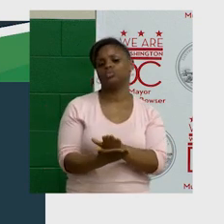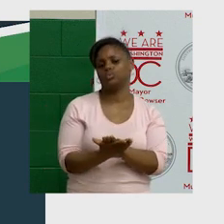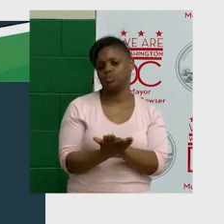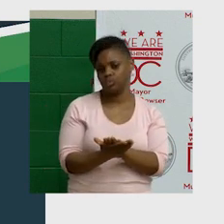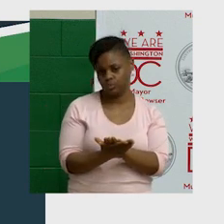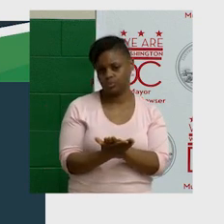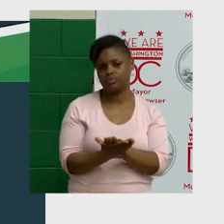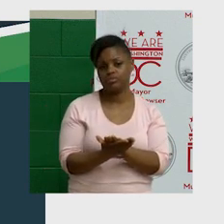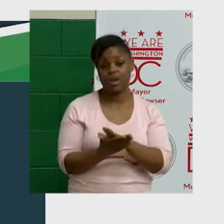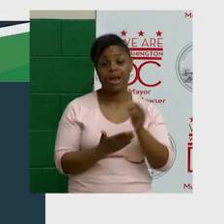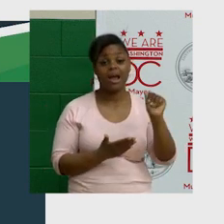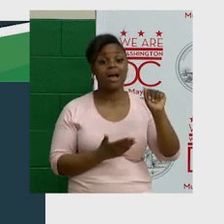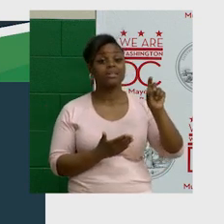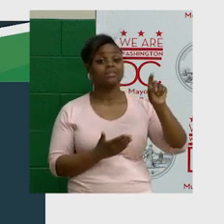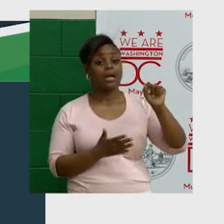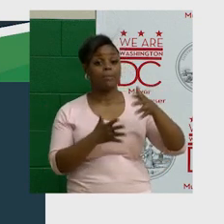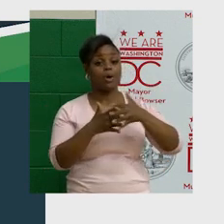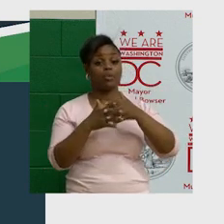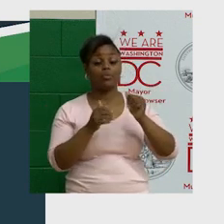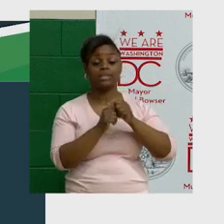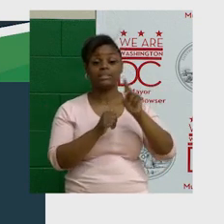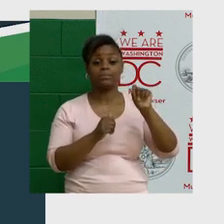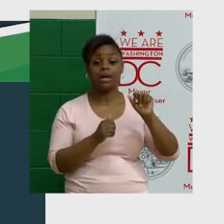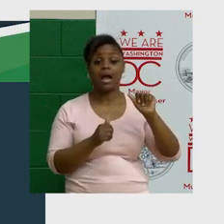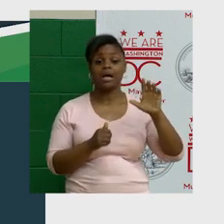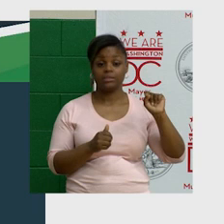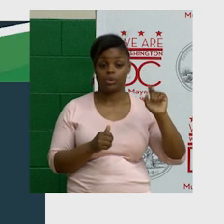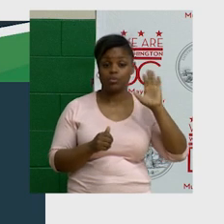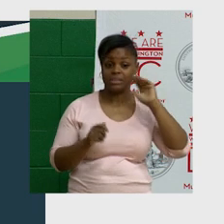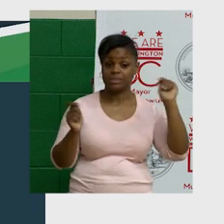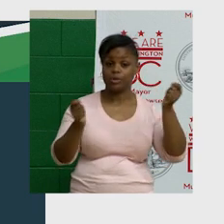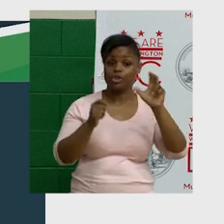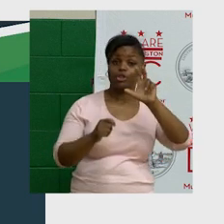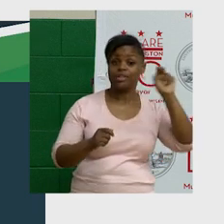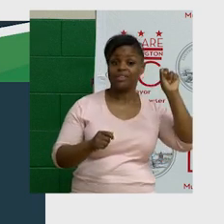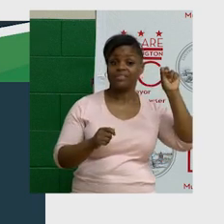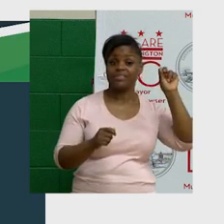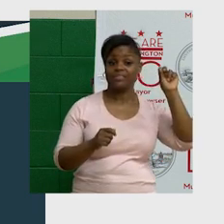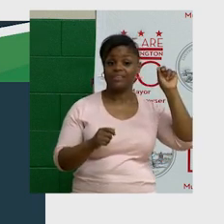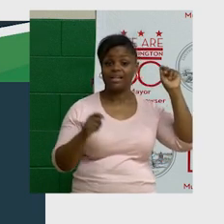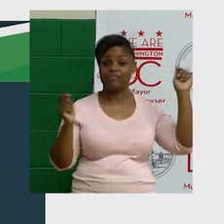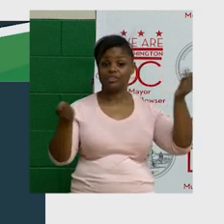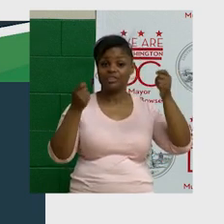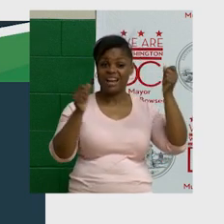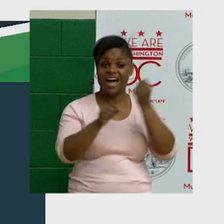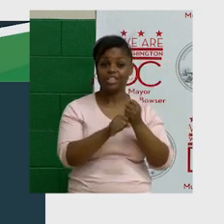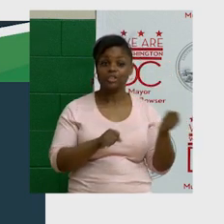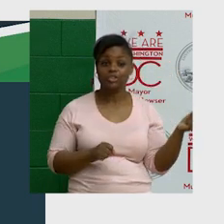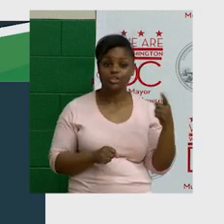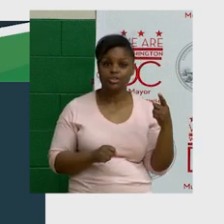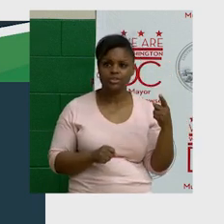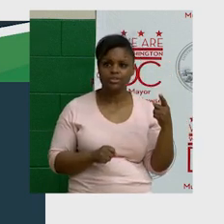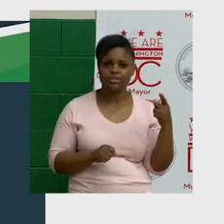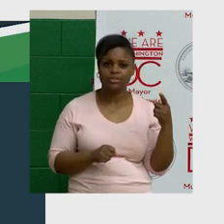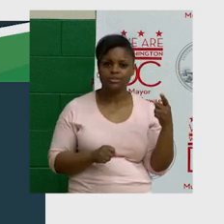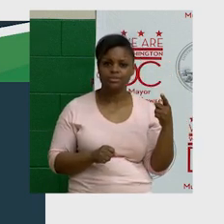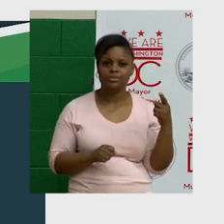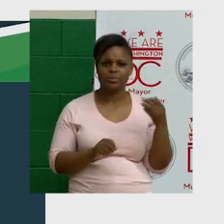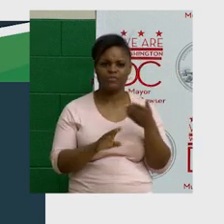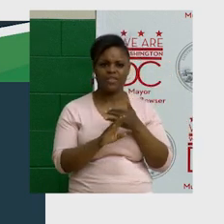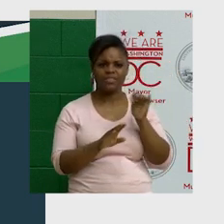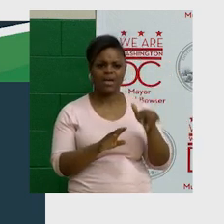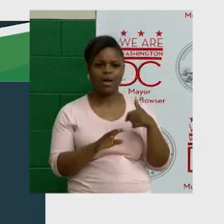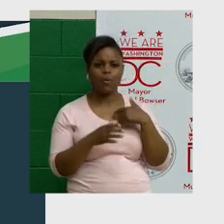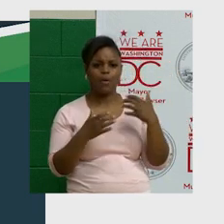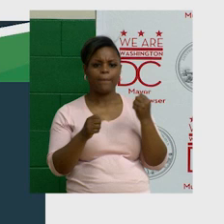the Americans with Disabilities Act is going to be celebrating its 30th anniversary next year. And in advance of that, we're going to ensure that